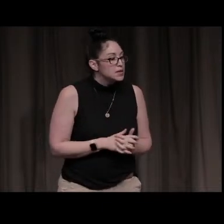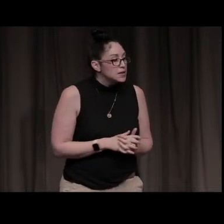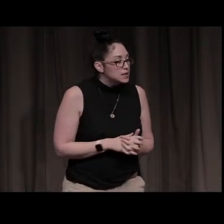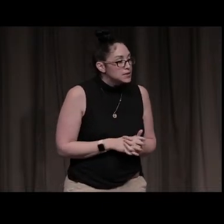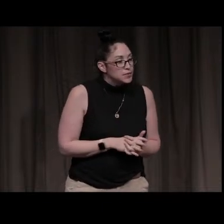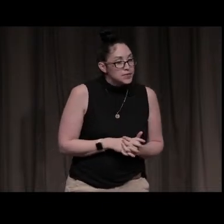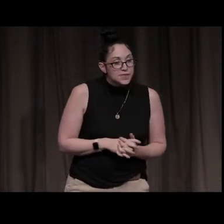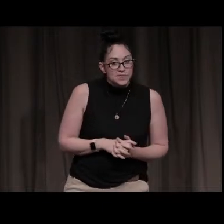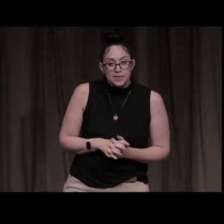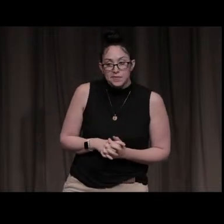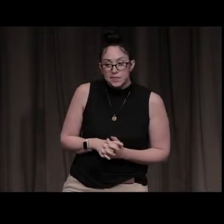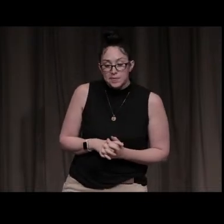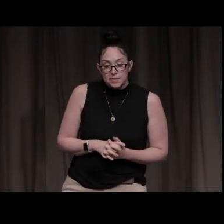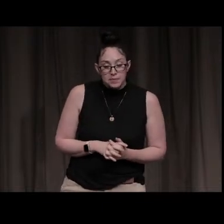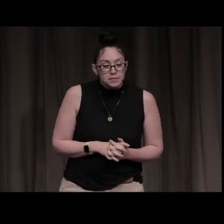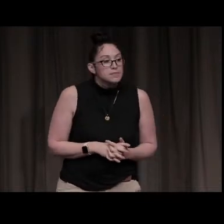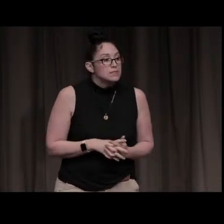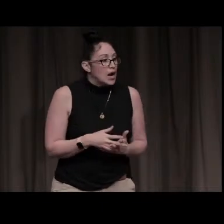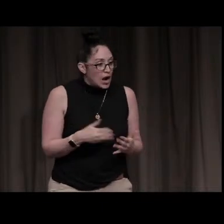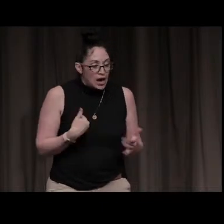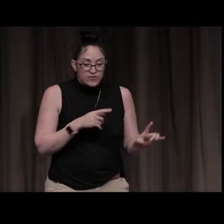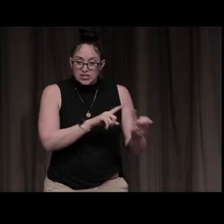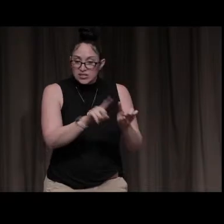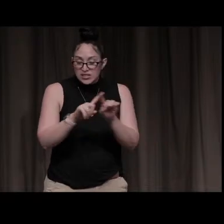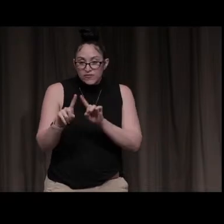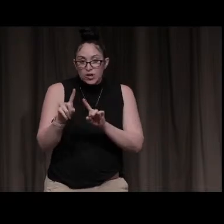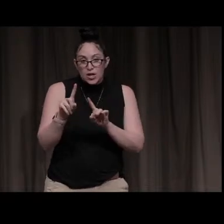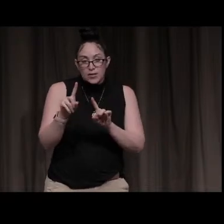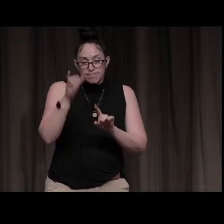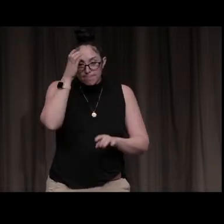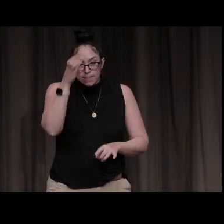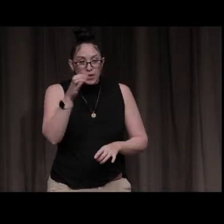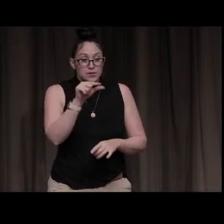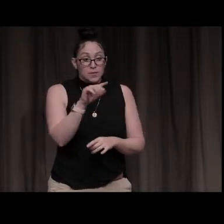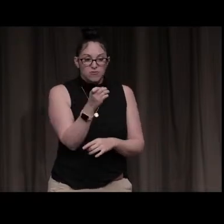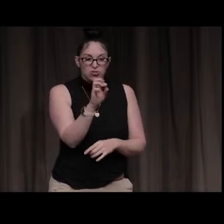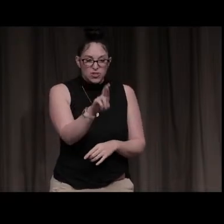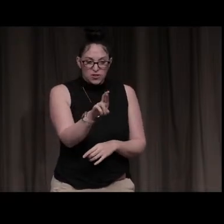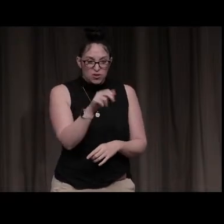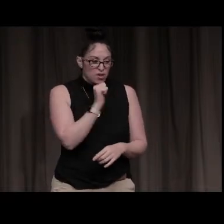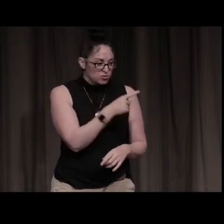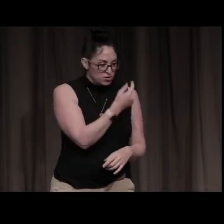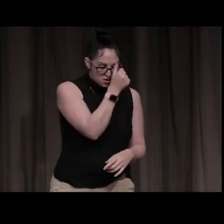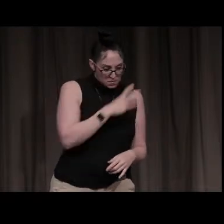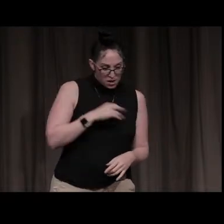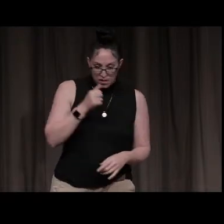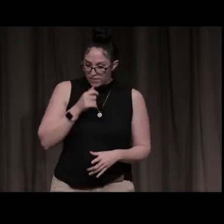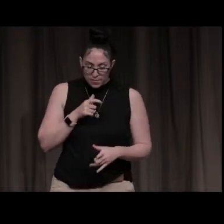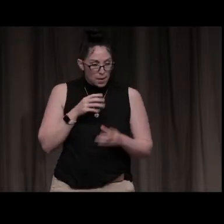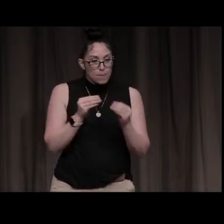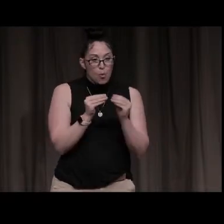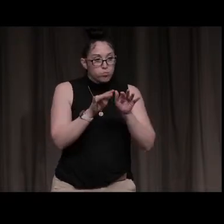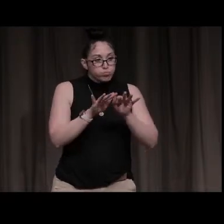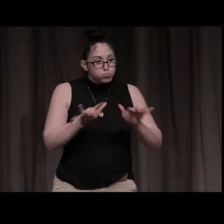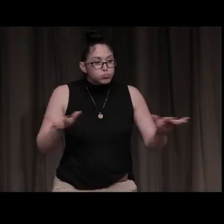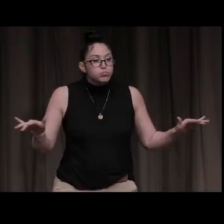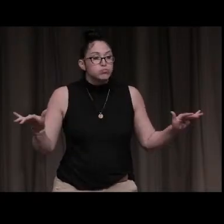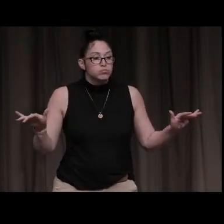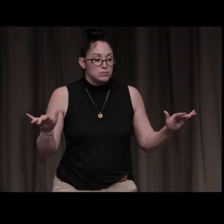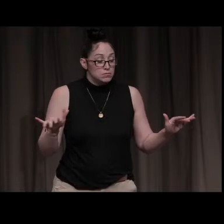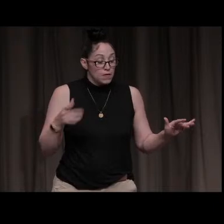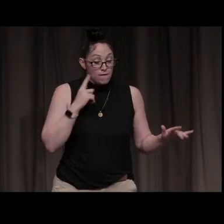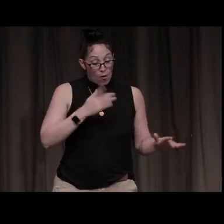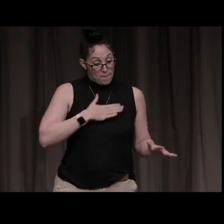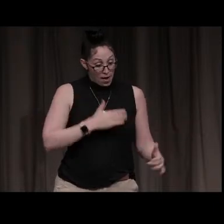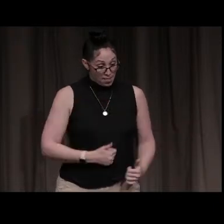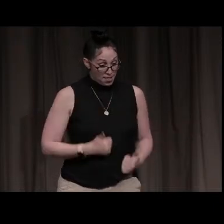have expansive notions of gender and gender fluidity. And so I think that's where it begins for me. But like the way it shows up in my